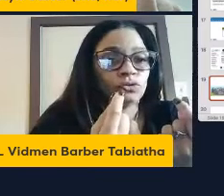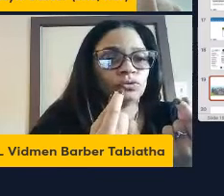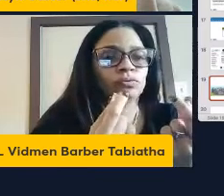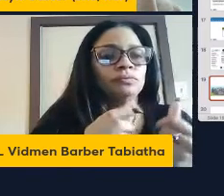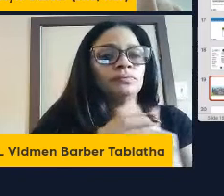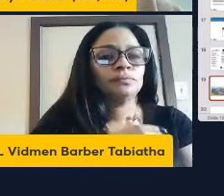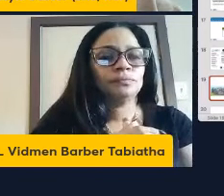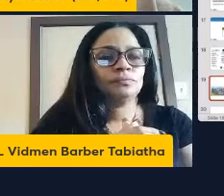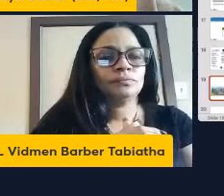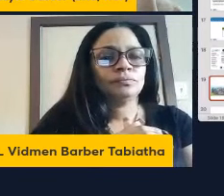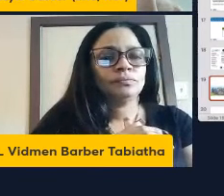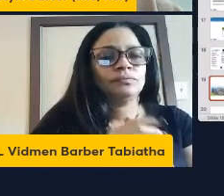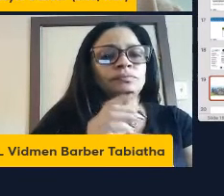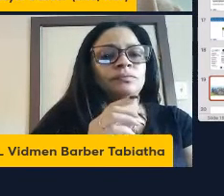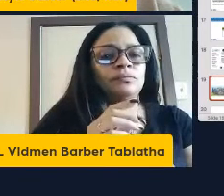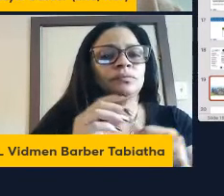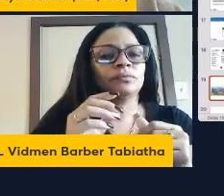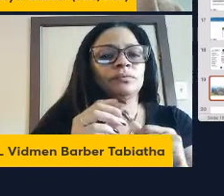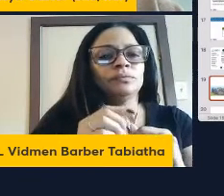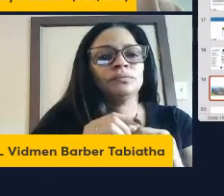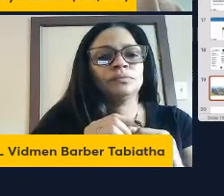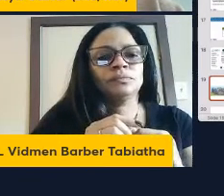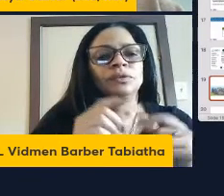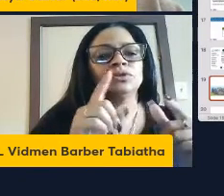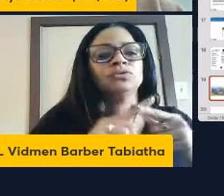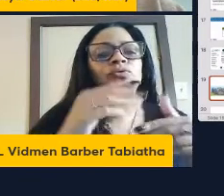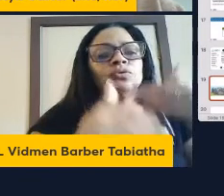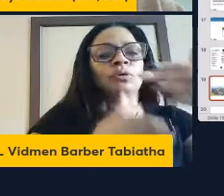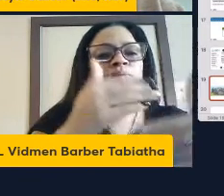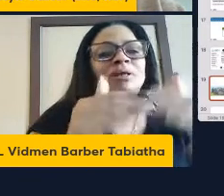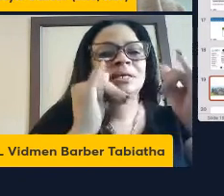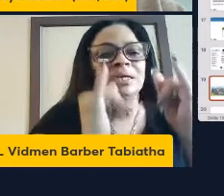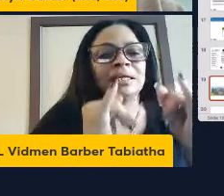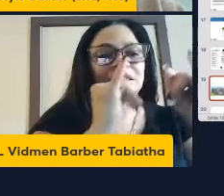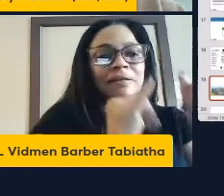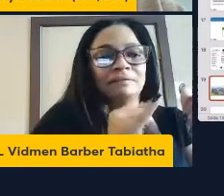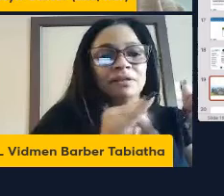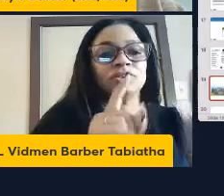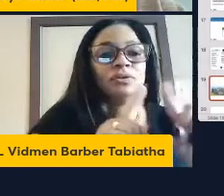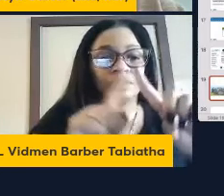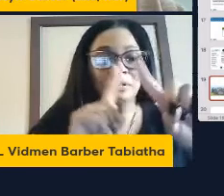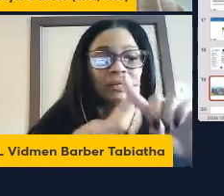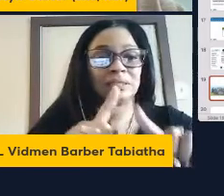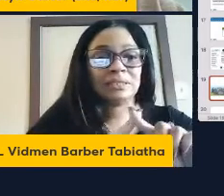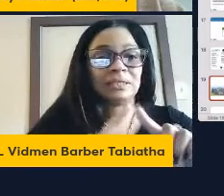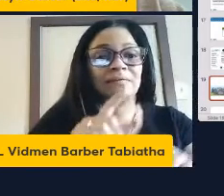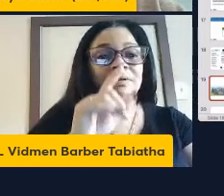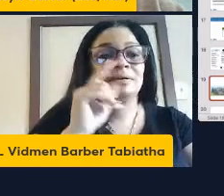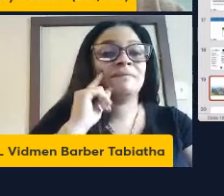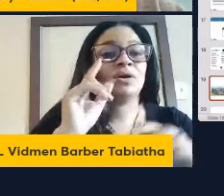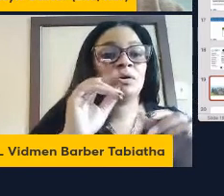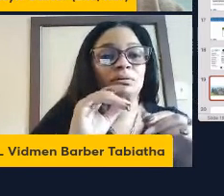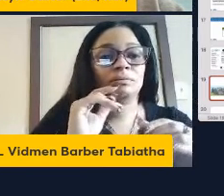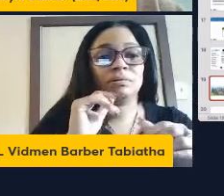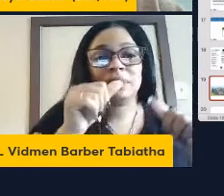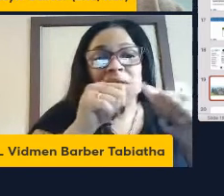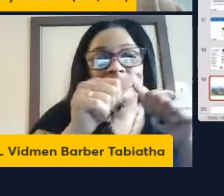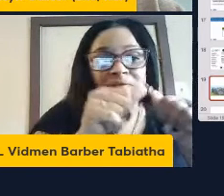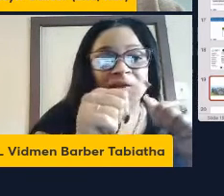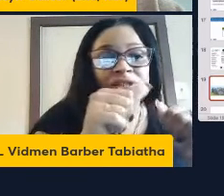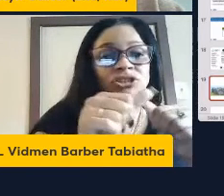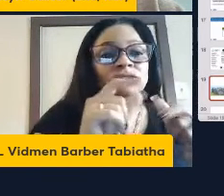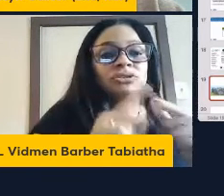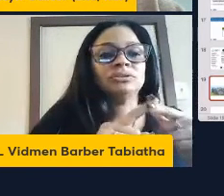on doing this would be to enroll individuals that are on different spectrums of the TB infection. So individuals that are